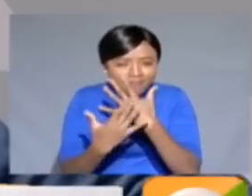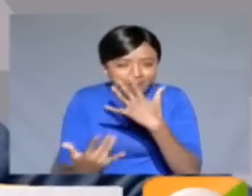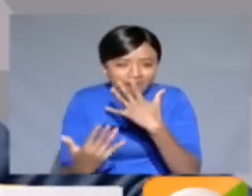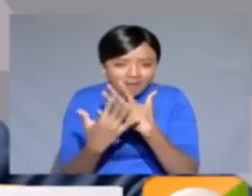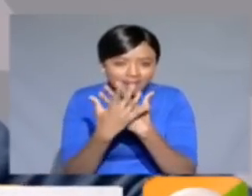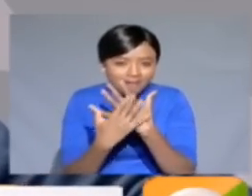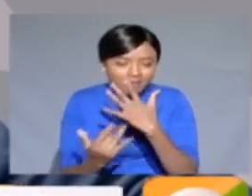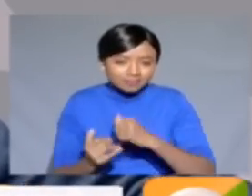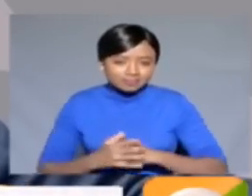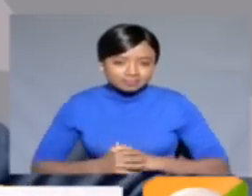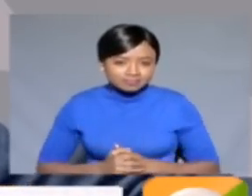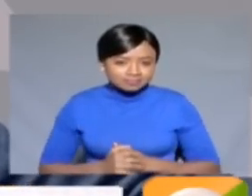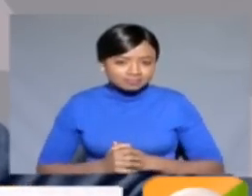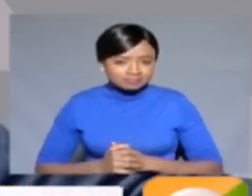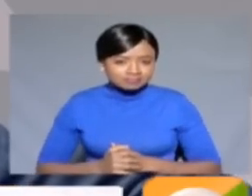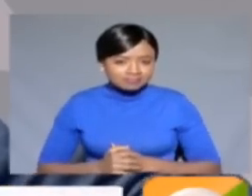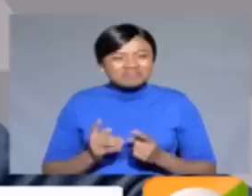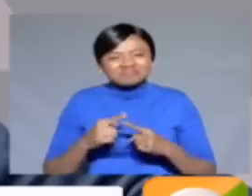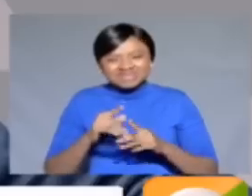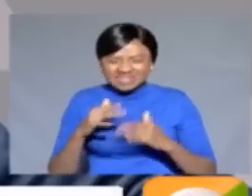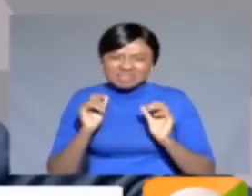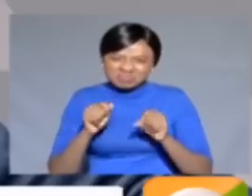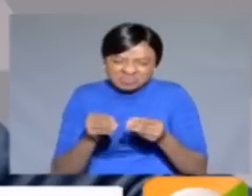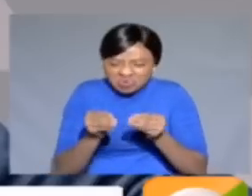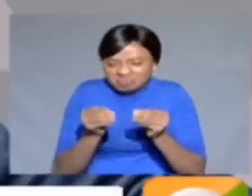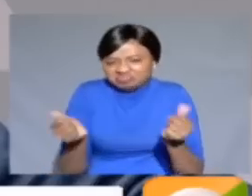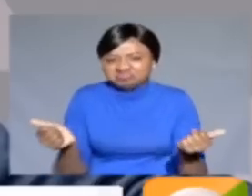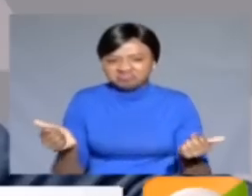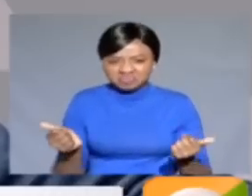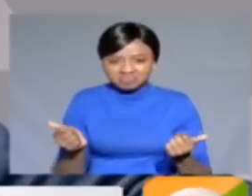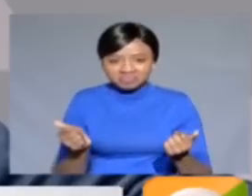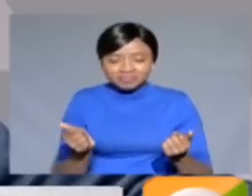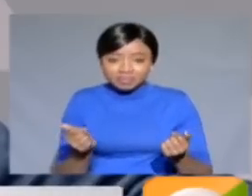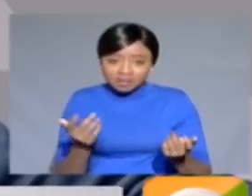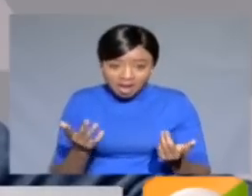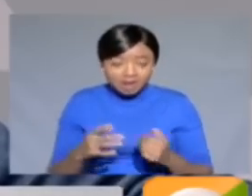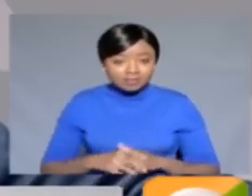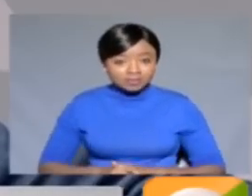cancer, but curable. So I met a fantastic